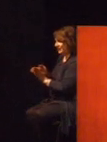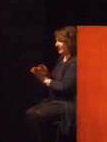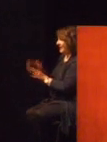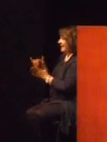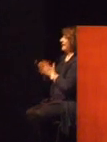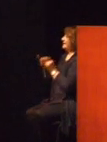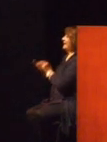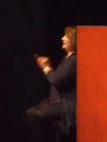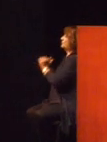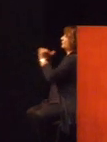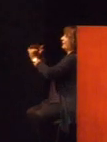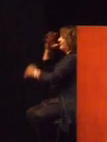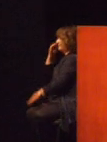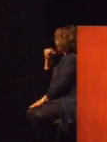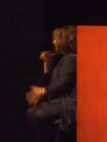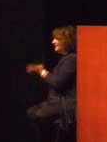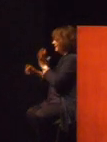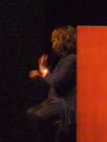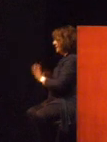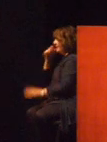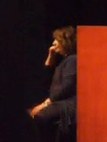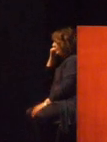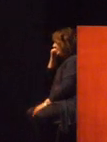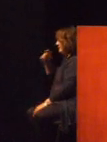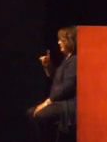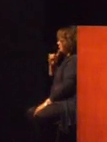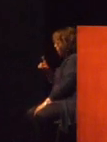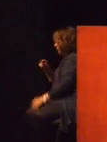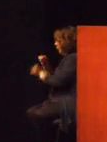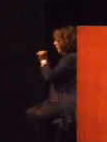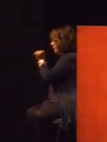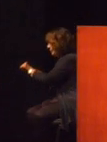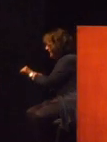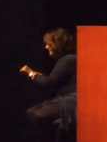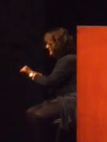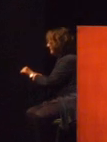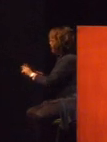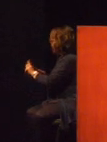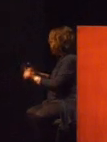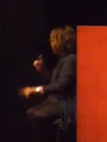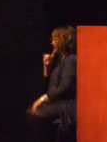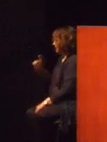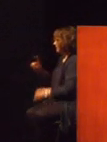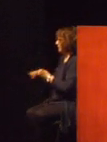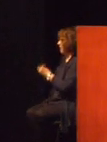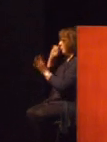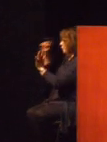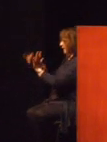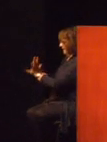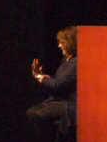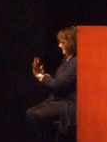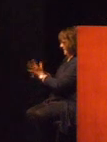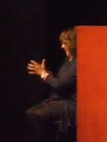level experience. And it doesn't mean that race is somehow real or permanent, but it is about recognizing how